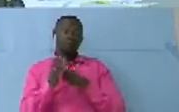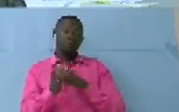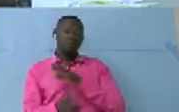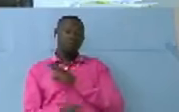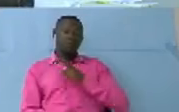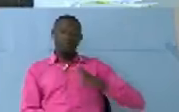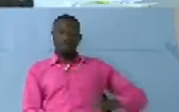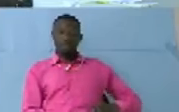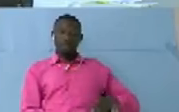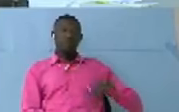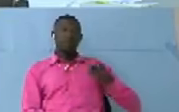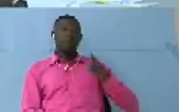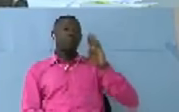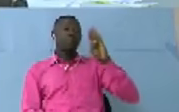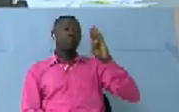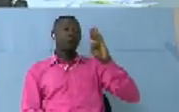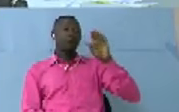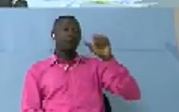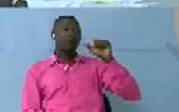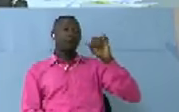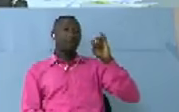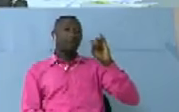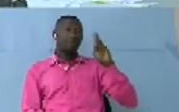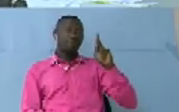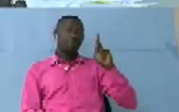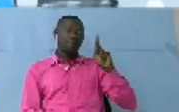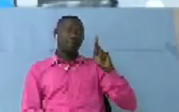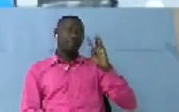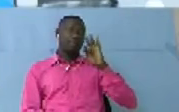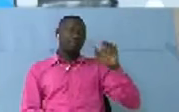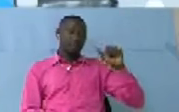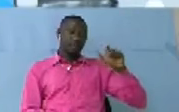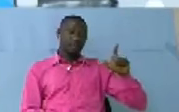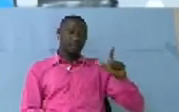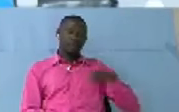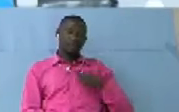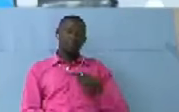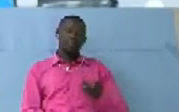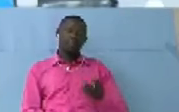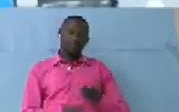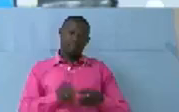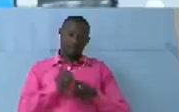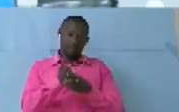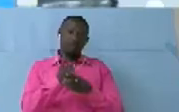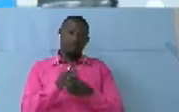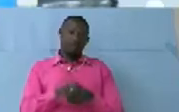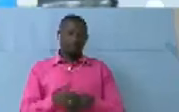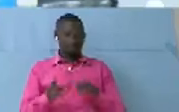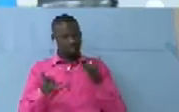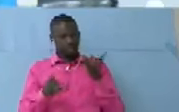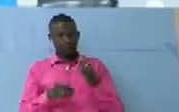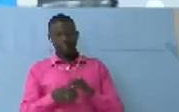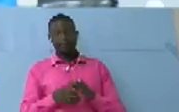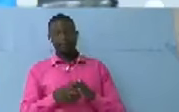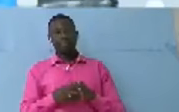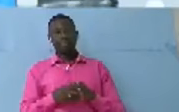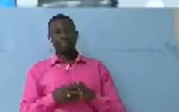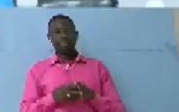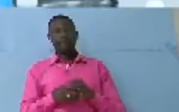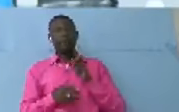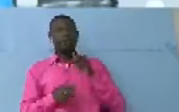I'm Ndigal Chief Baifal. He was also Ndigal Keba. And you are telling Ndigal Keba. Okay, proceed. Yeah, what do you tell me? So Ndigal